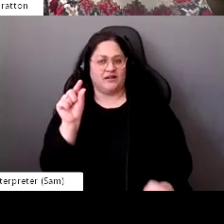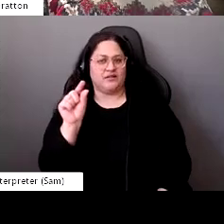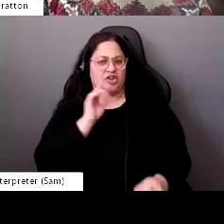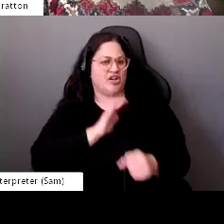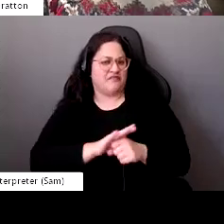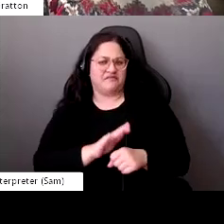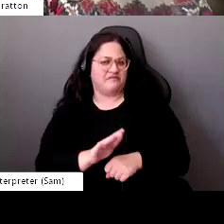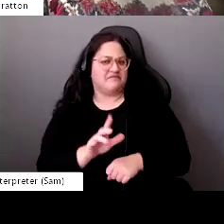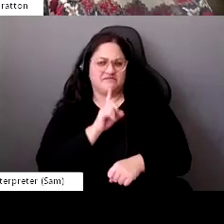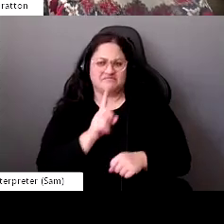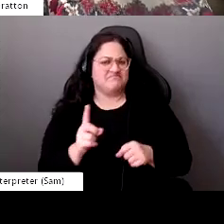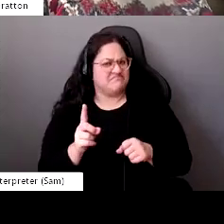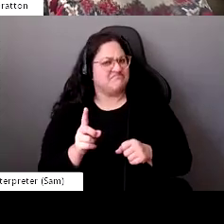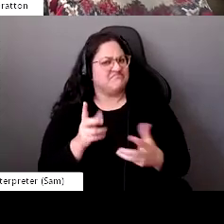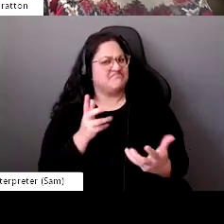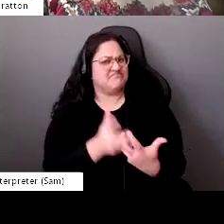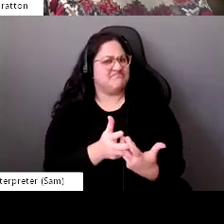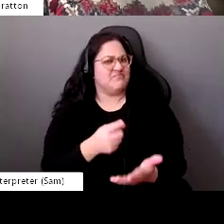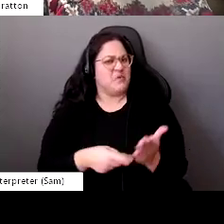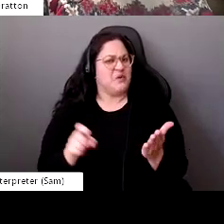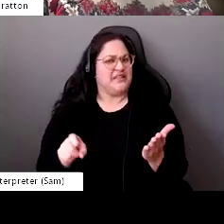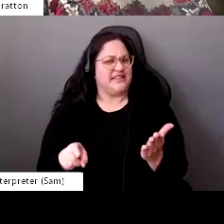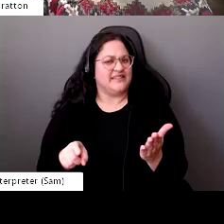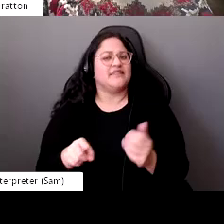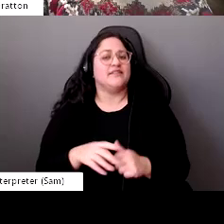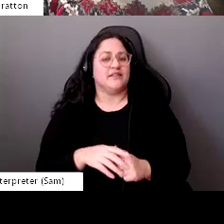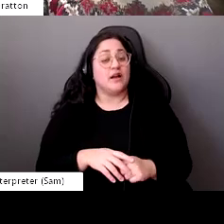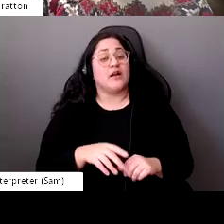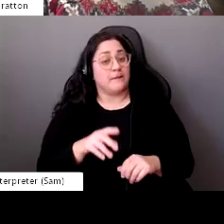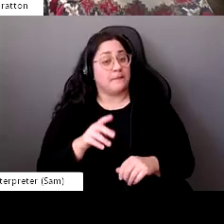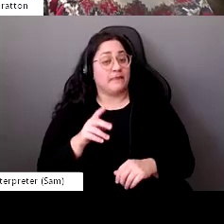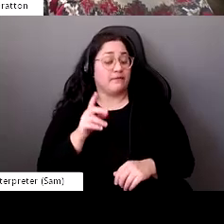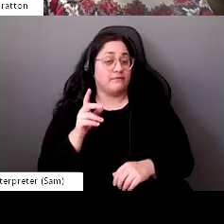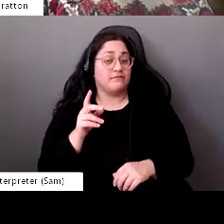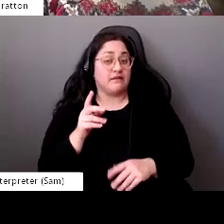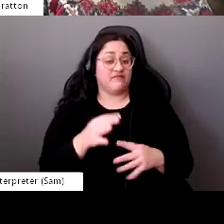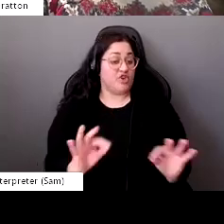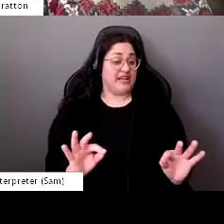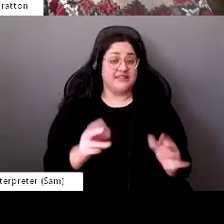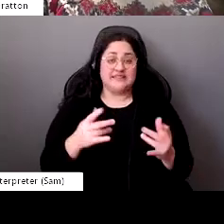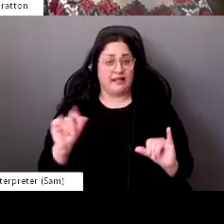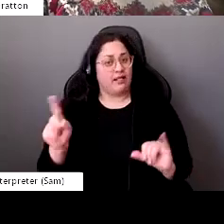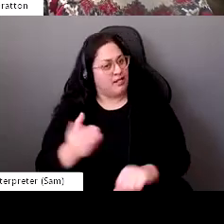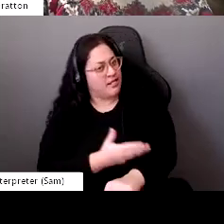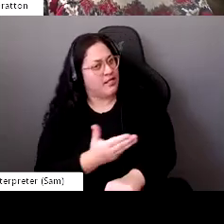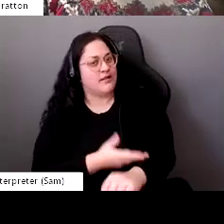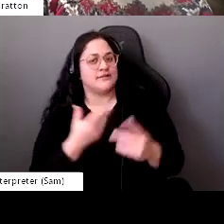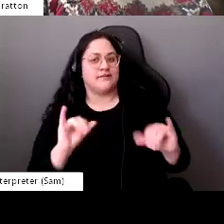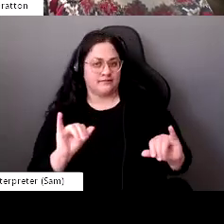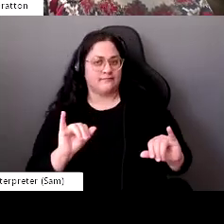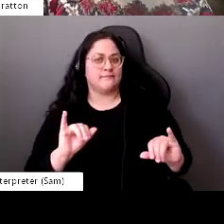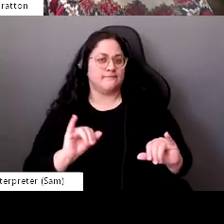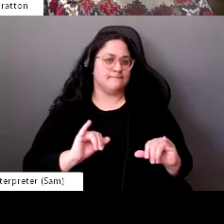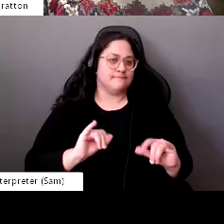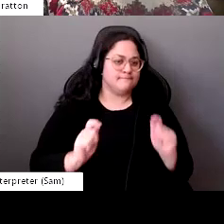And actually, as they upgrade it, they are even upgrading things when you go in. I have a free version. And last night I went in to look something